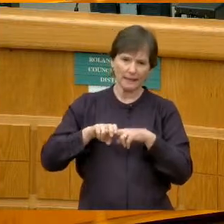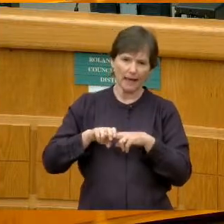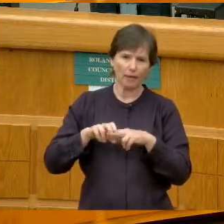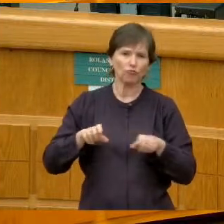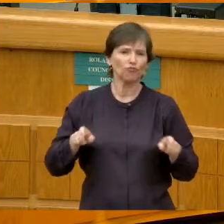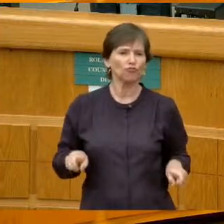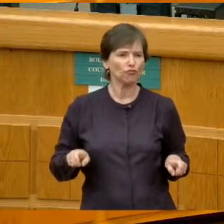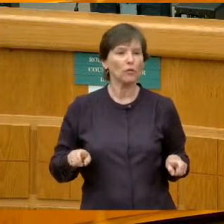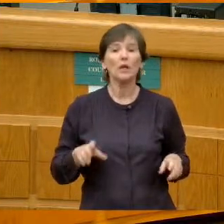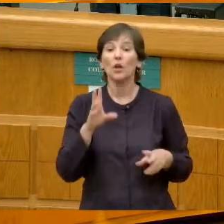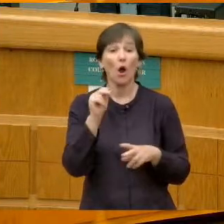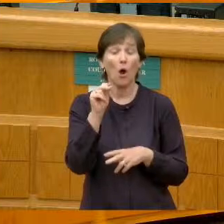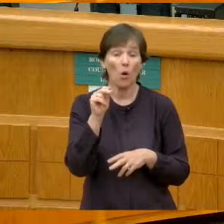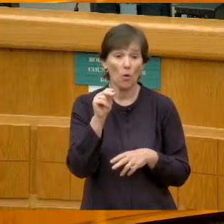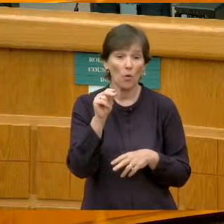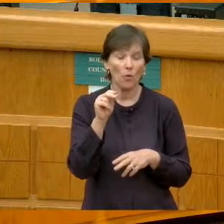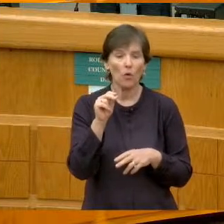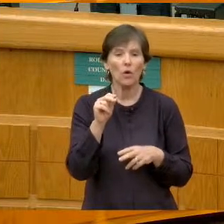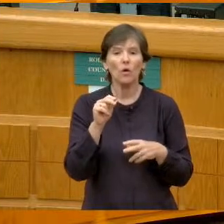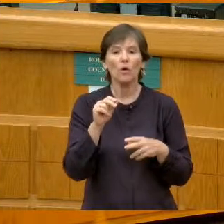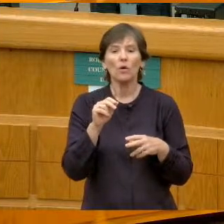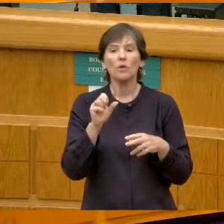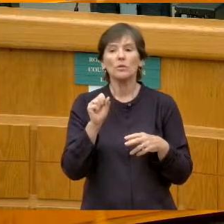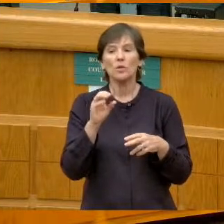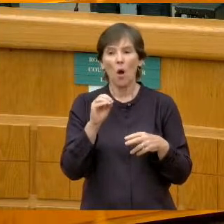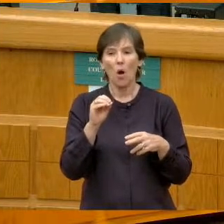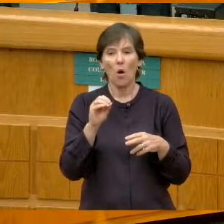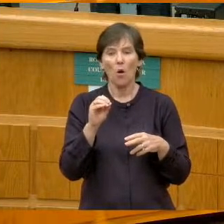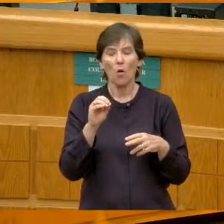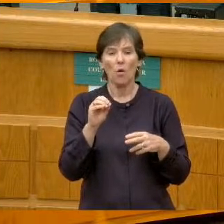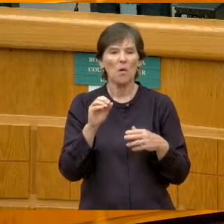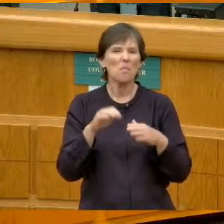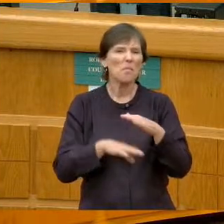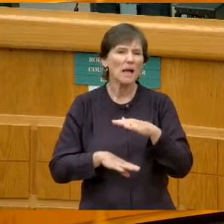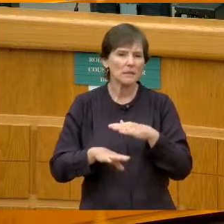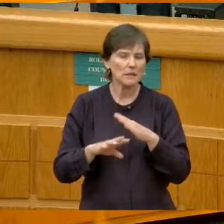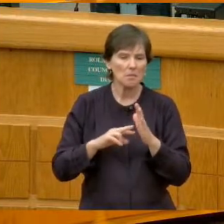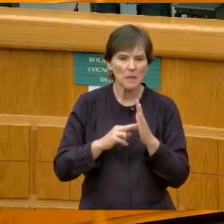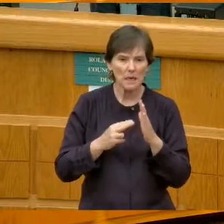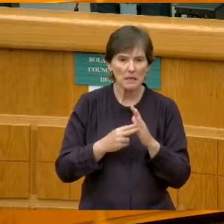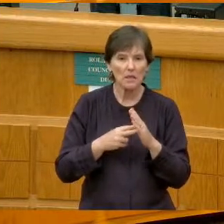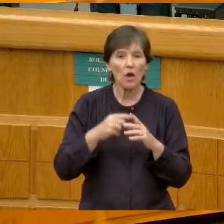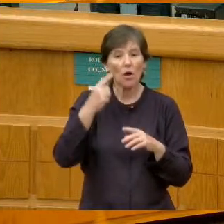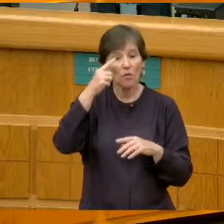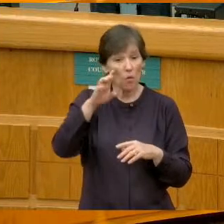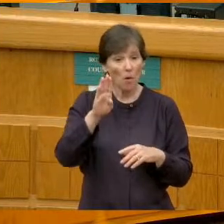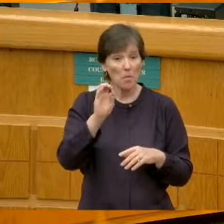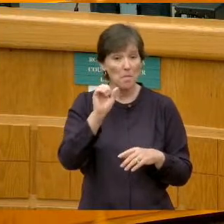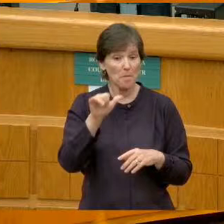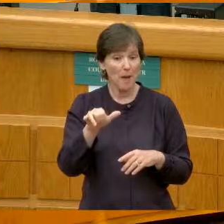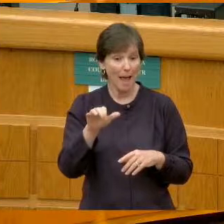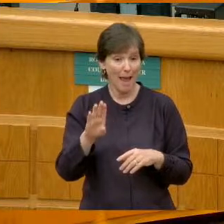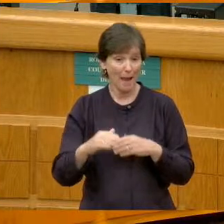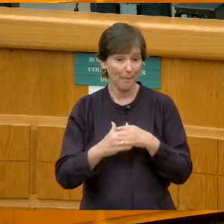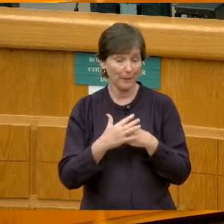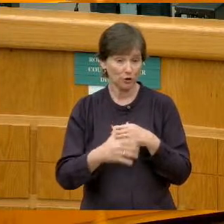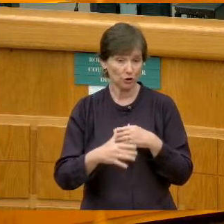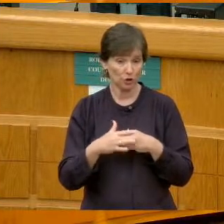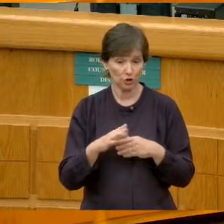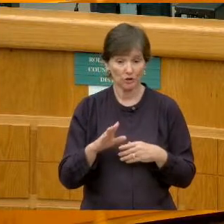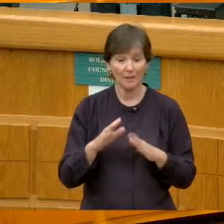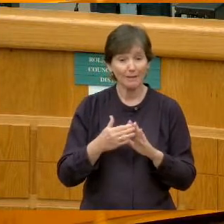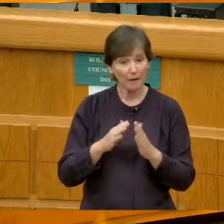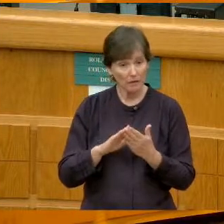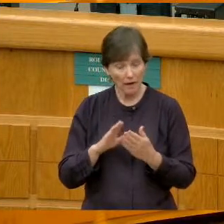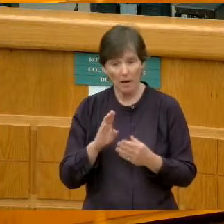beaches. And so basically the rule of thumb for the Bay beaches is you have to be in motion. You can't sit, you can't lay, you